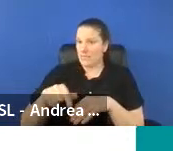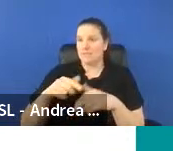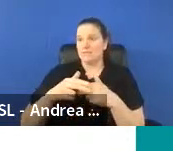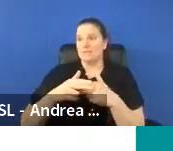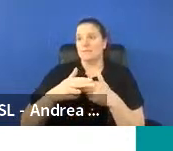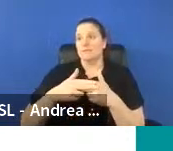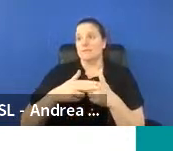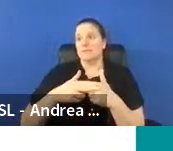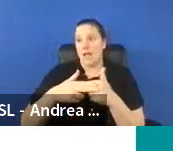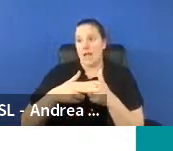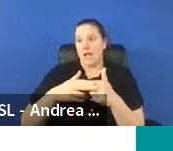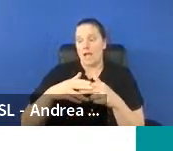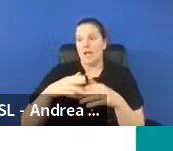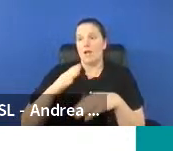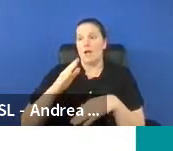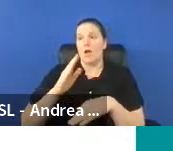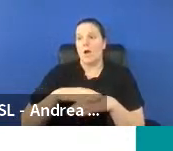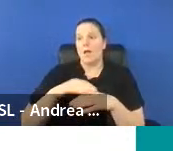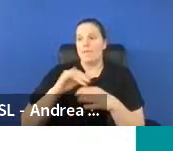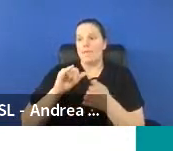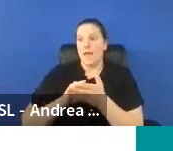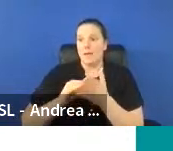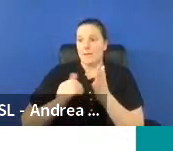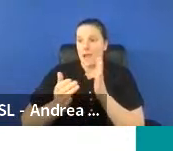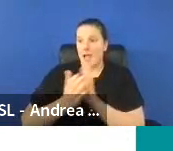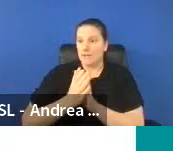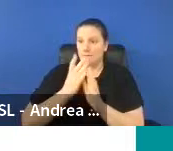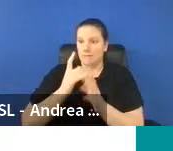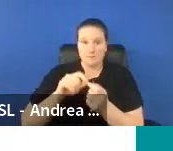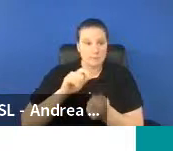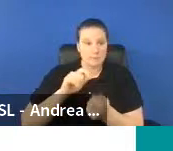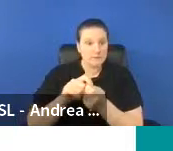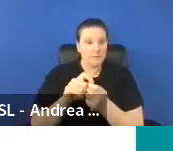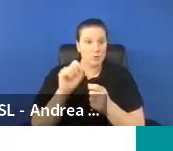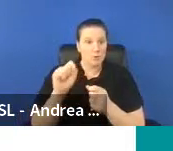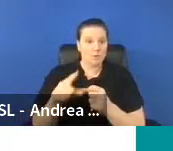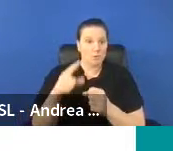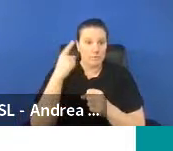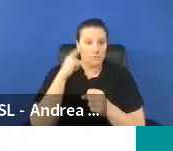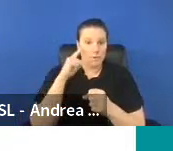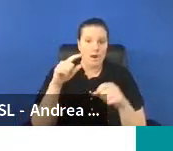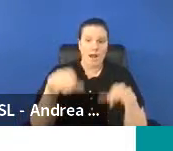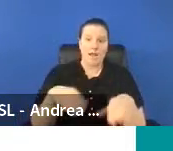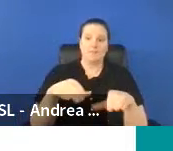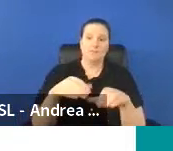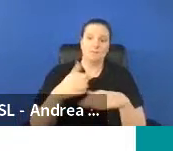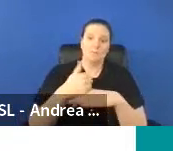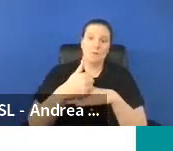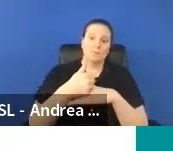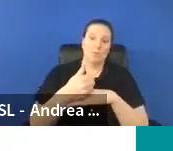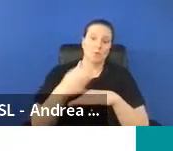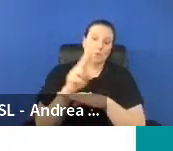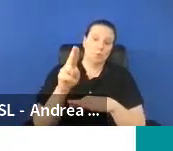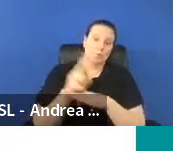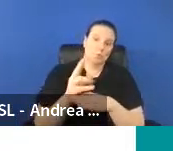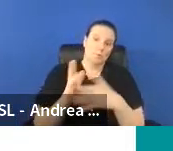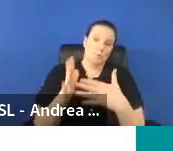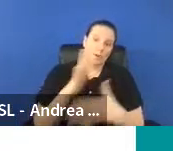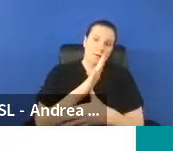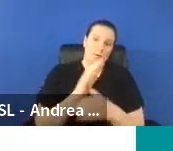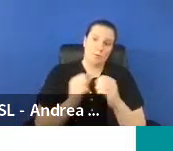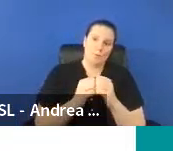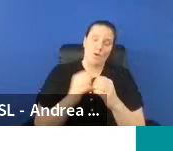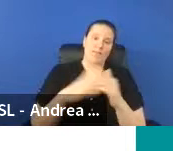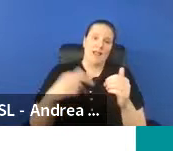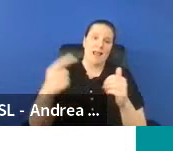We did ask a specific question for active transportation user priorities, and more than half of